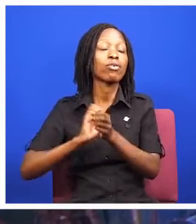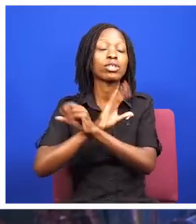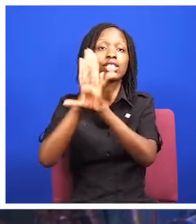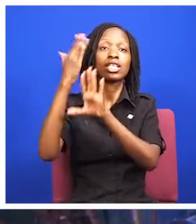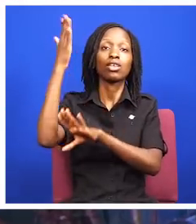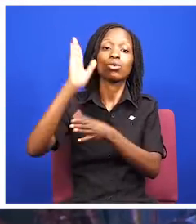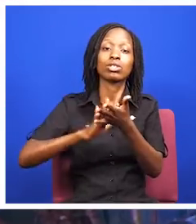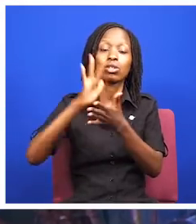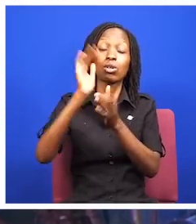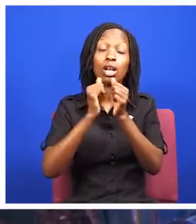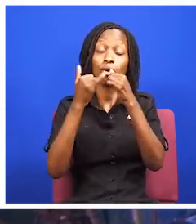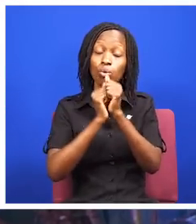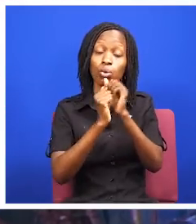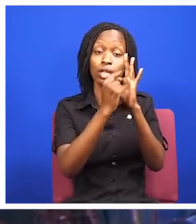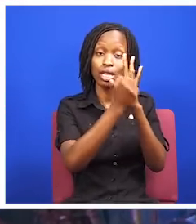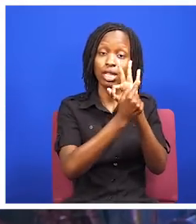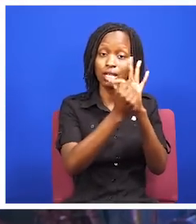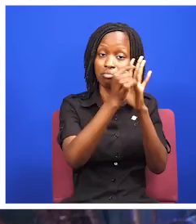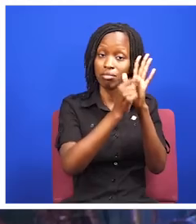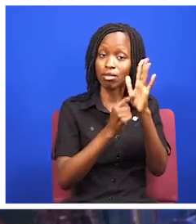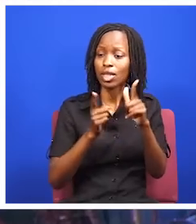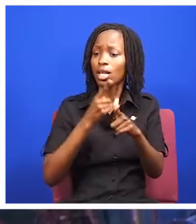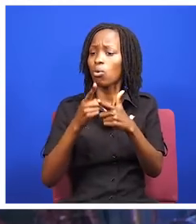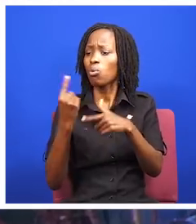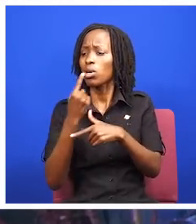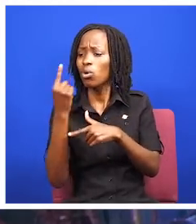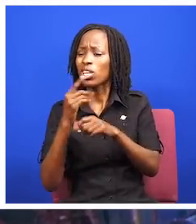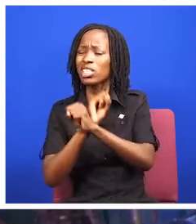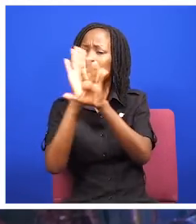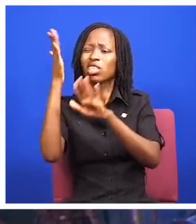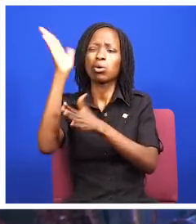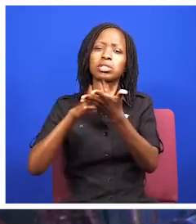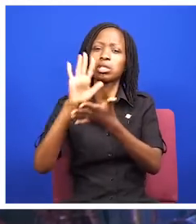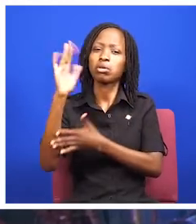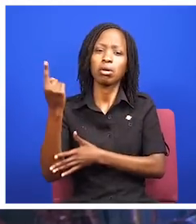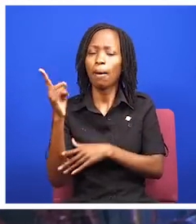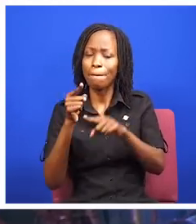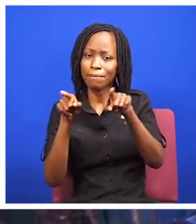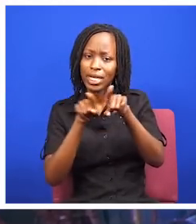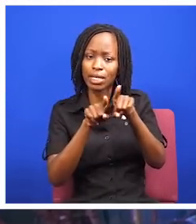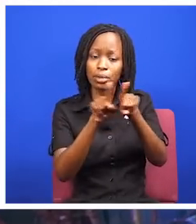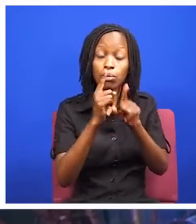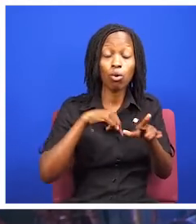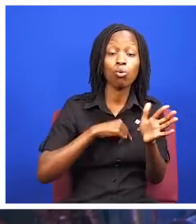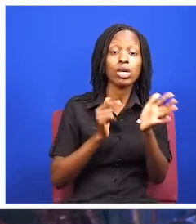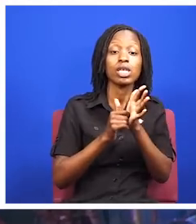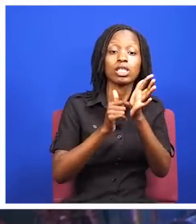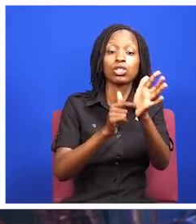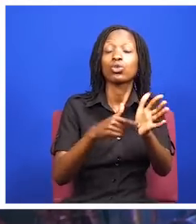glory. So with these three points, we not only just radiate God's glory, but we are also